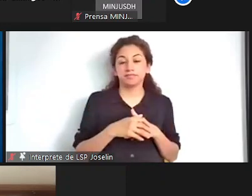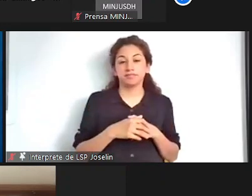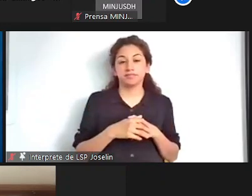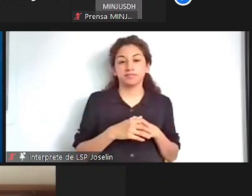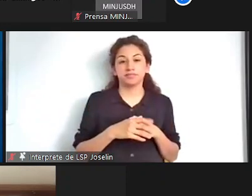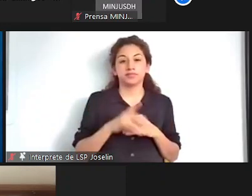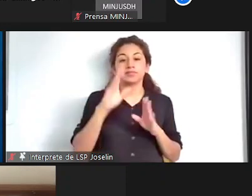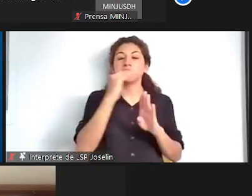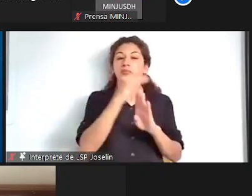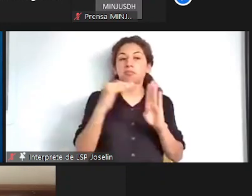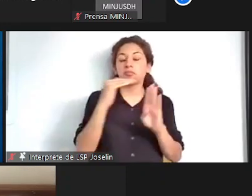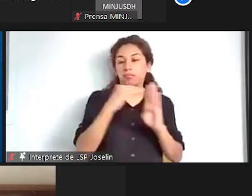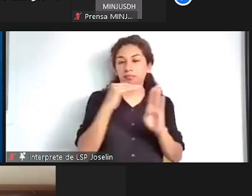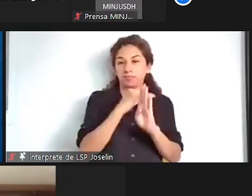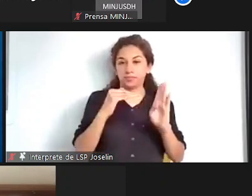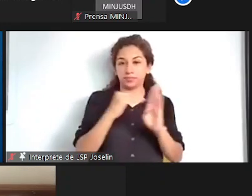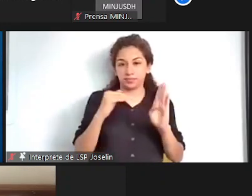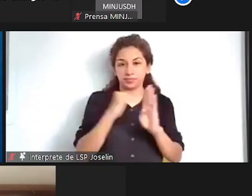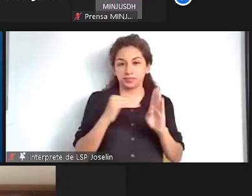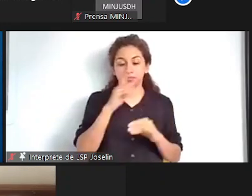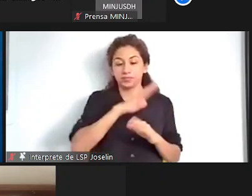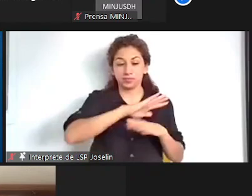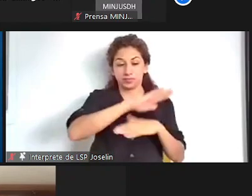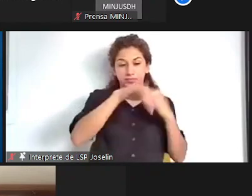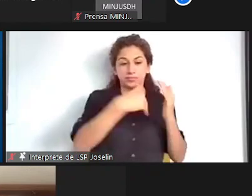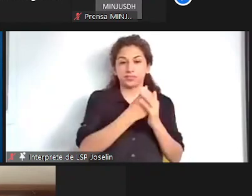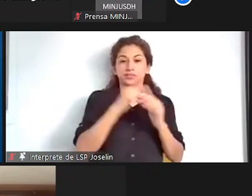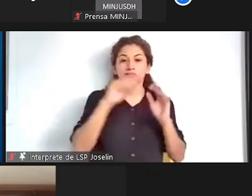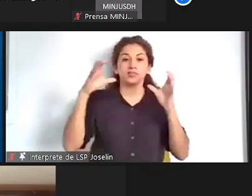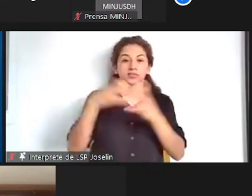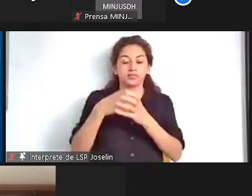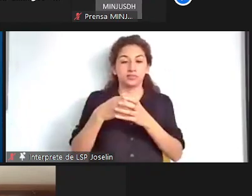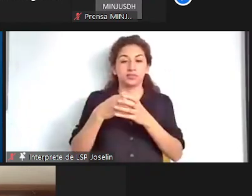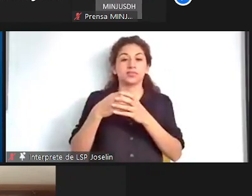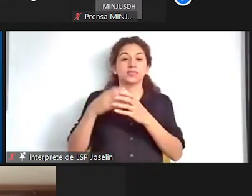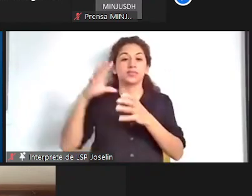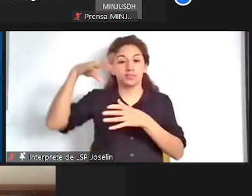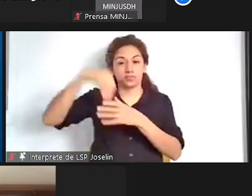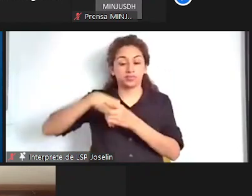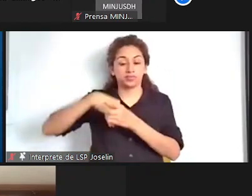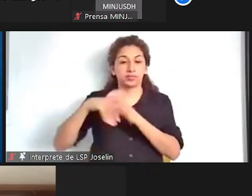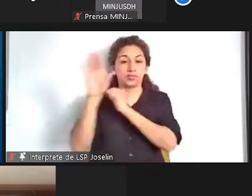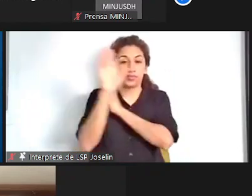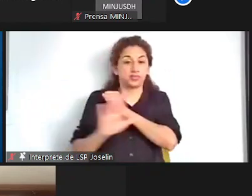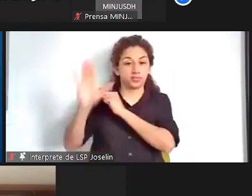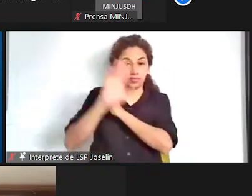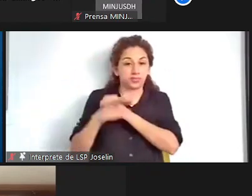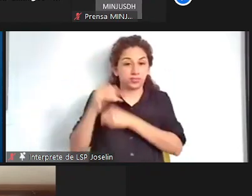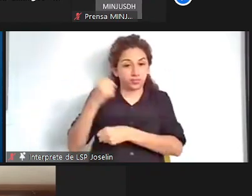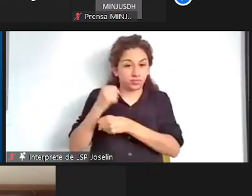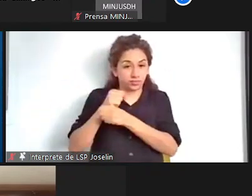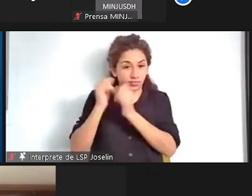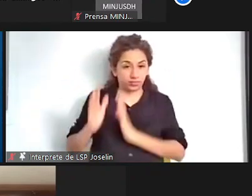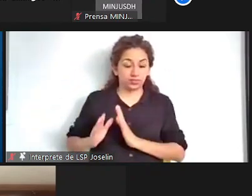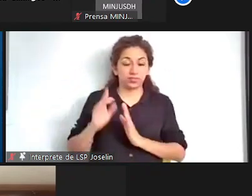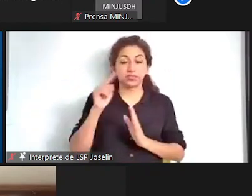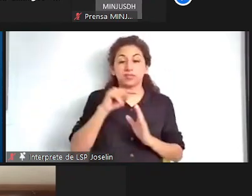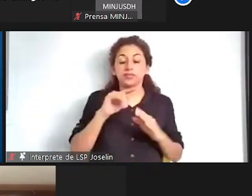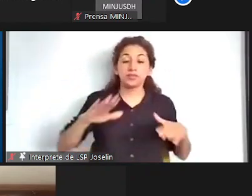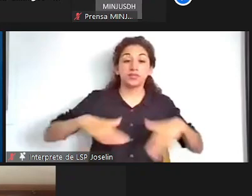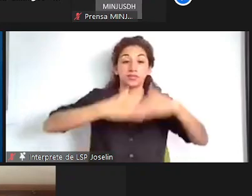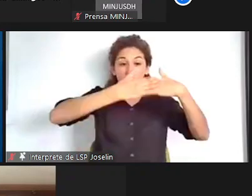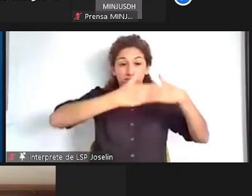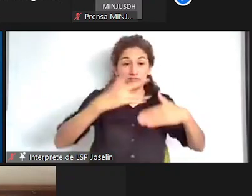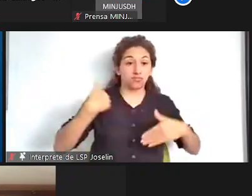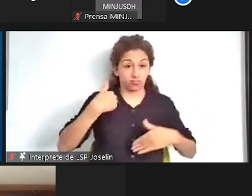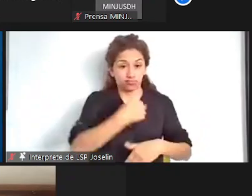gathered by the planets is only set partially and though these come from the contribution of the union sector and